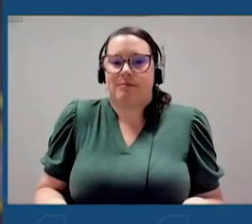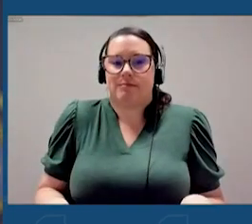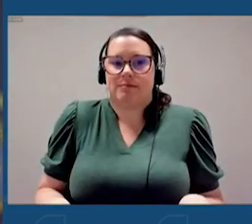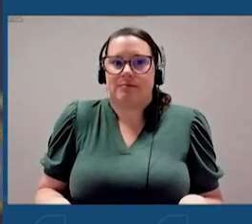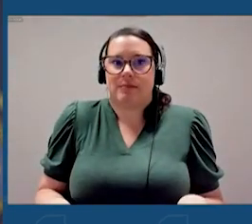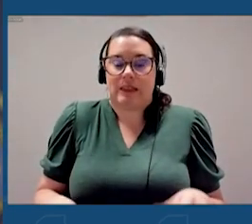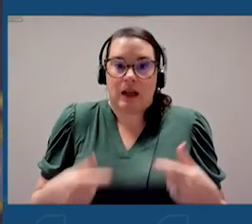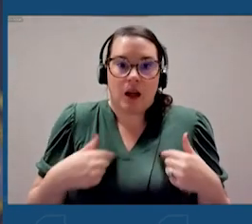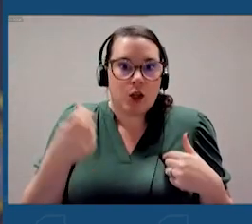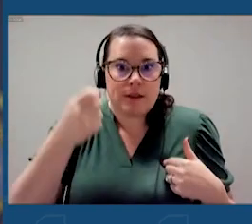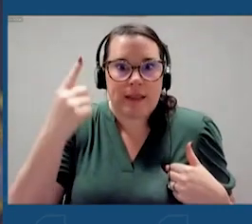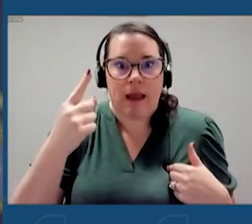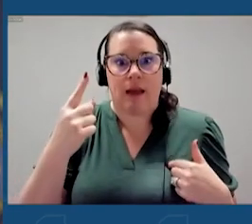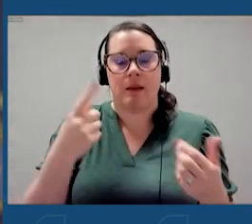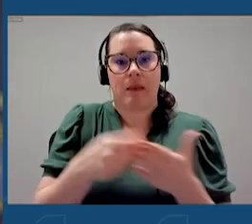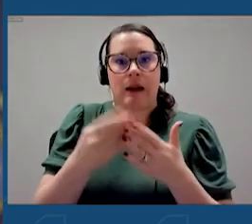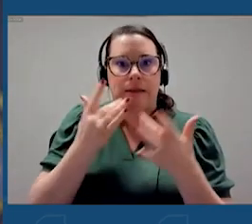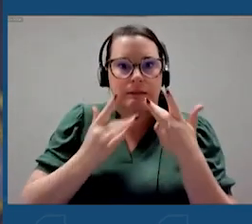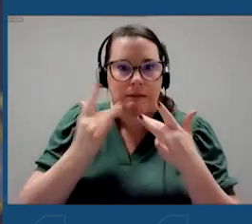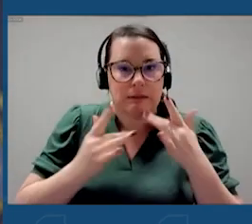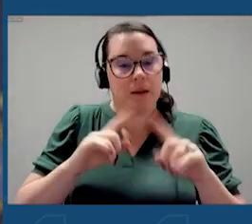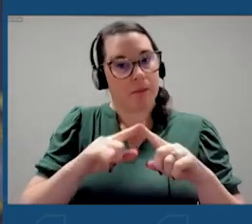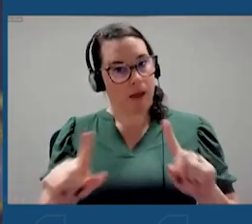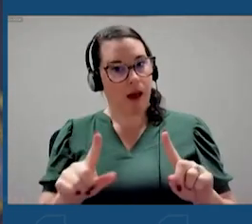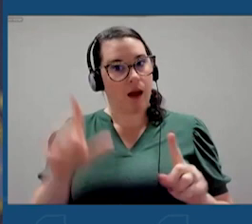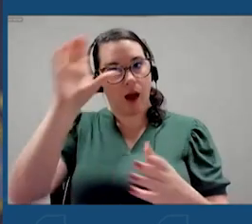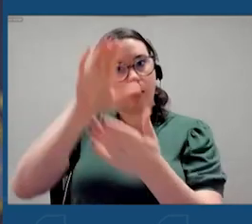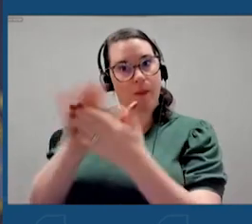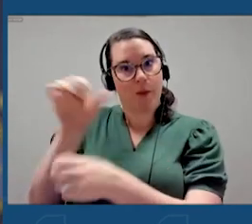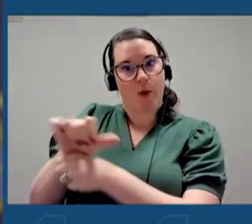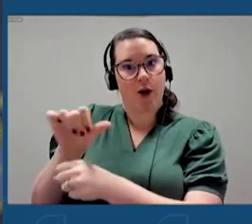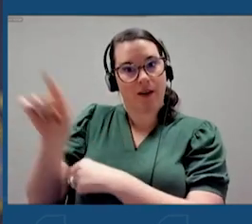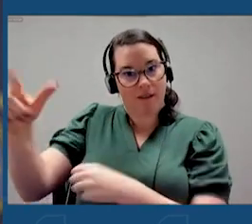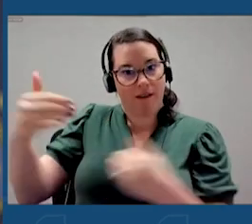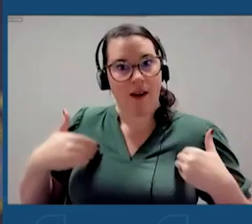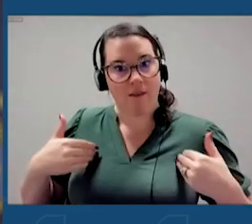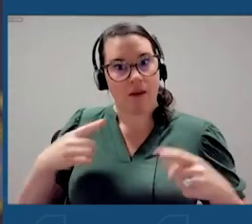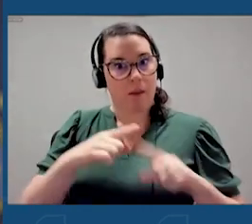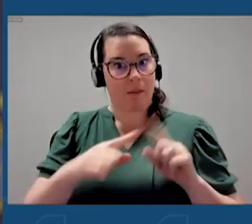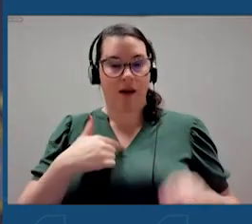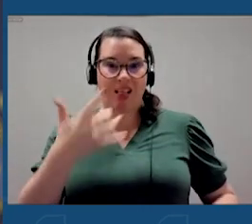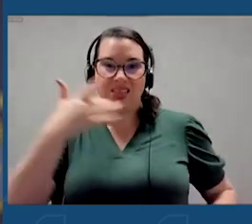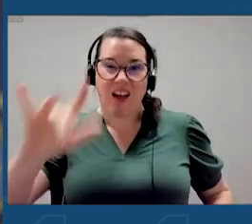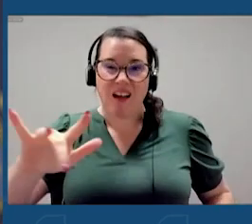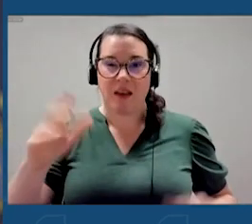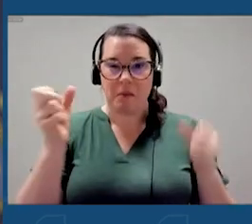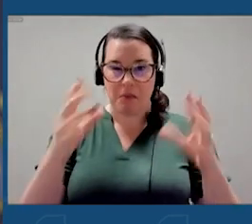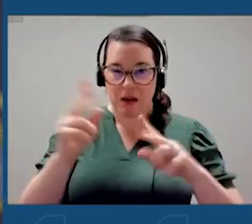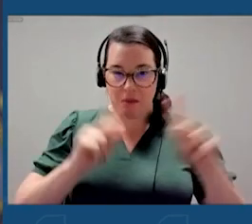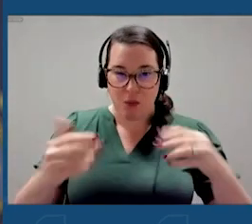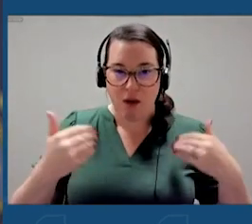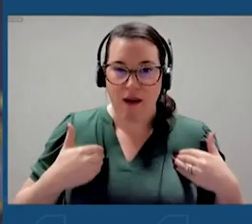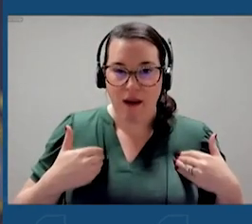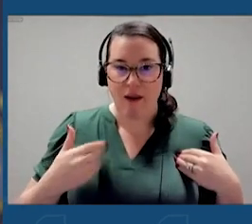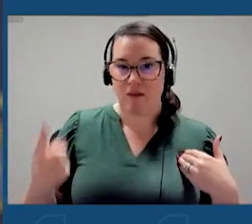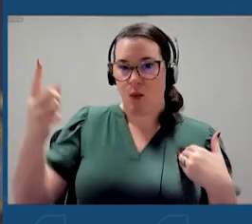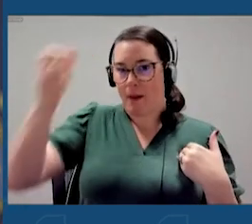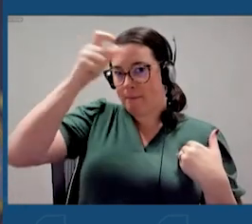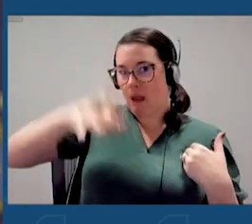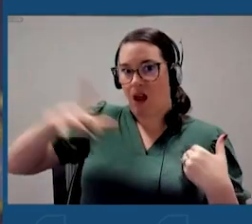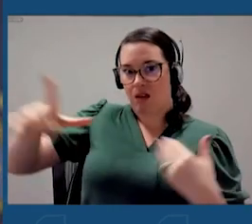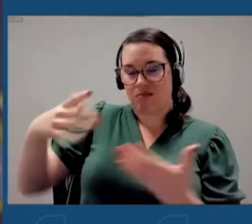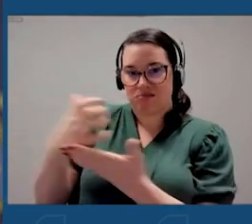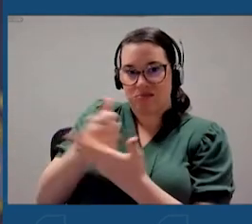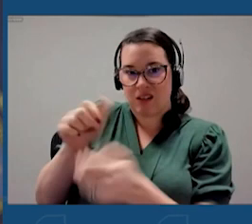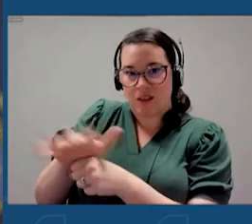tight. But I had a husband who was working. How many people have that luxury? How many people have that luxury that I had? That's where it